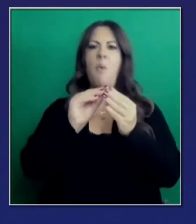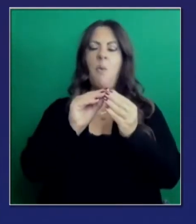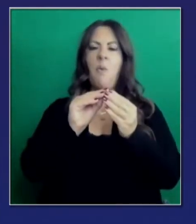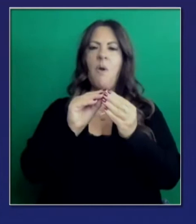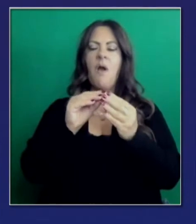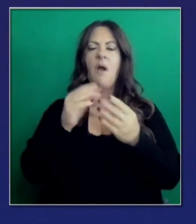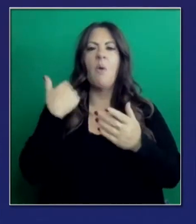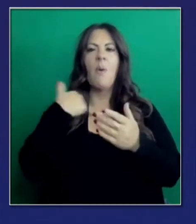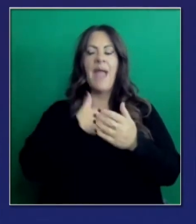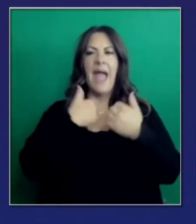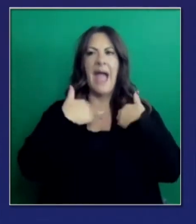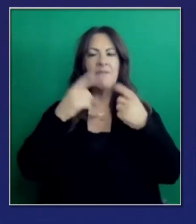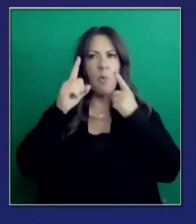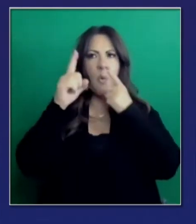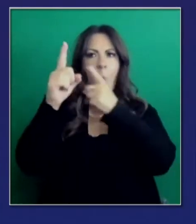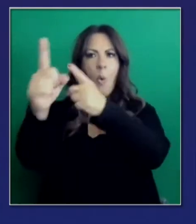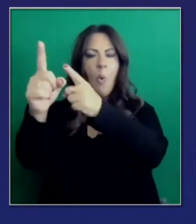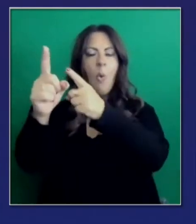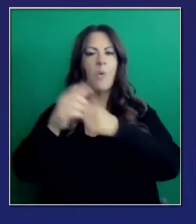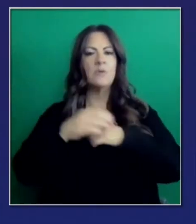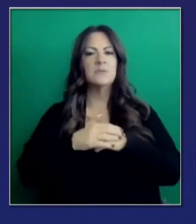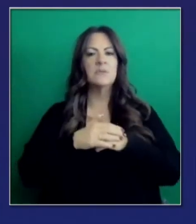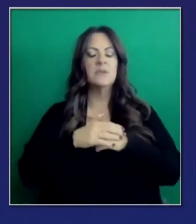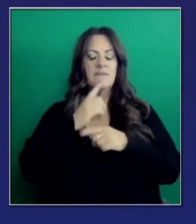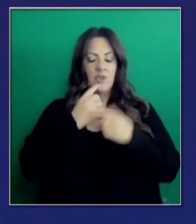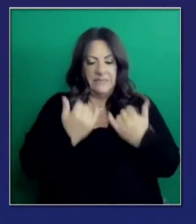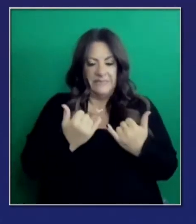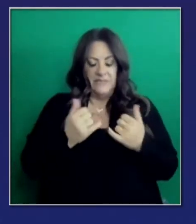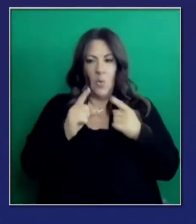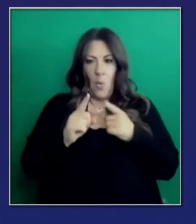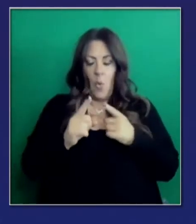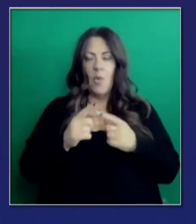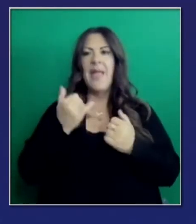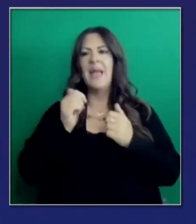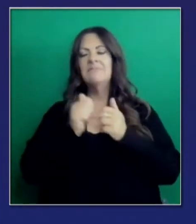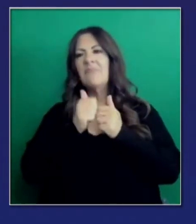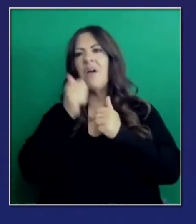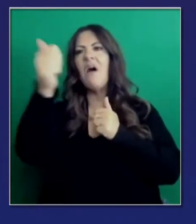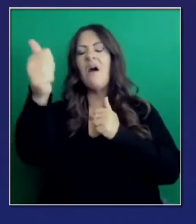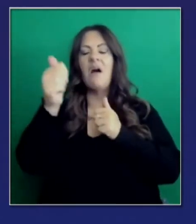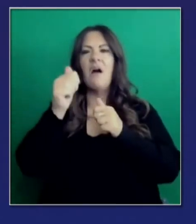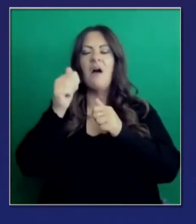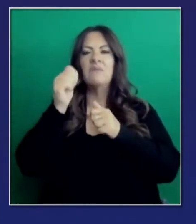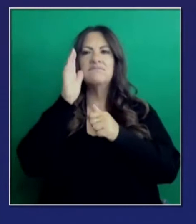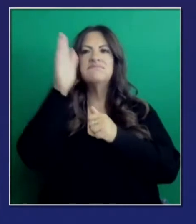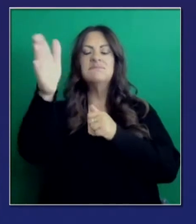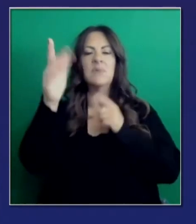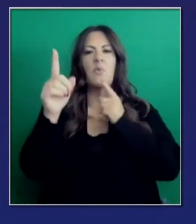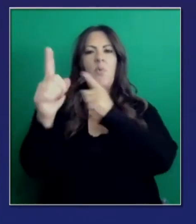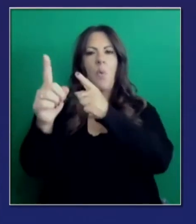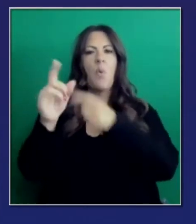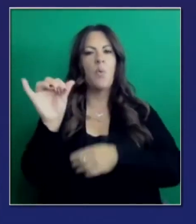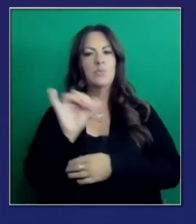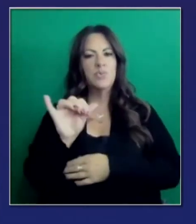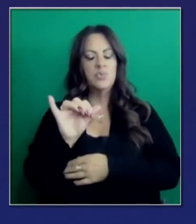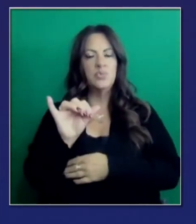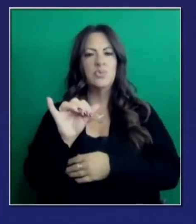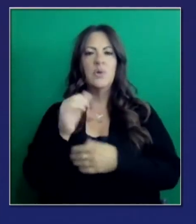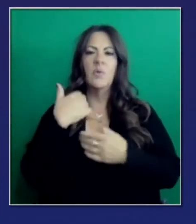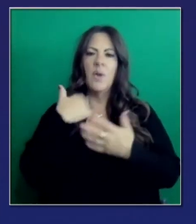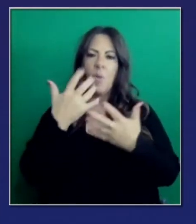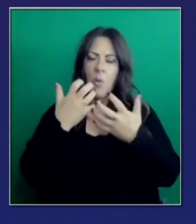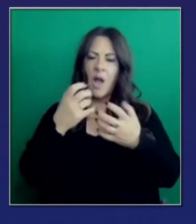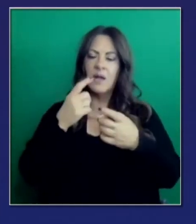goals. We have some short-term goals. We'll be talking more about those, but certainly we want to see those numbers continue